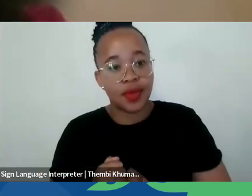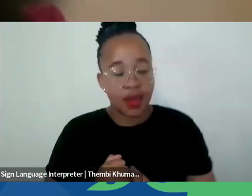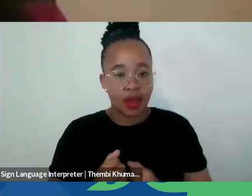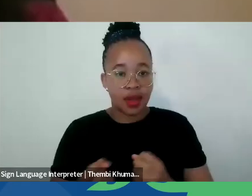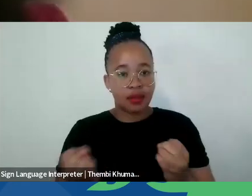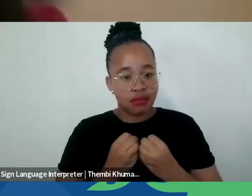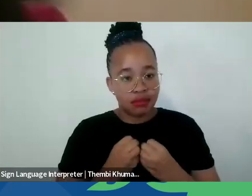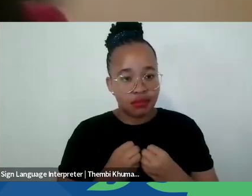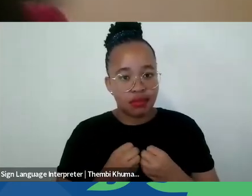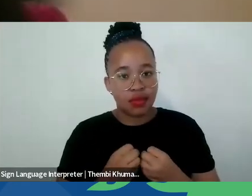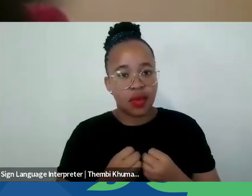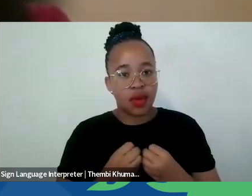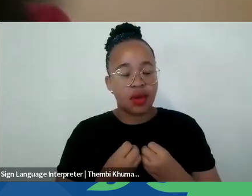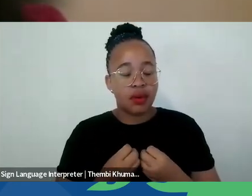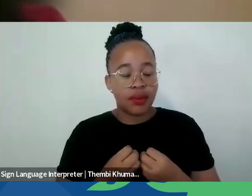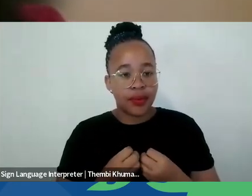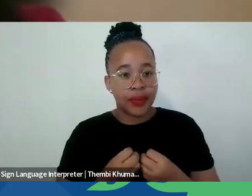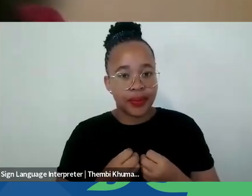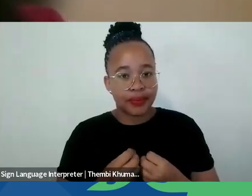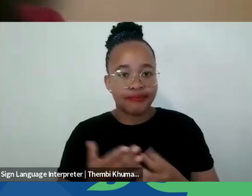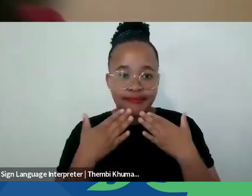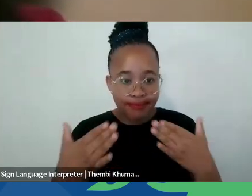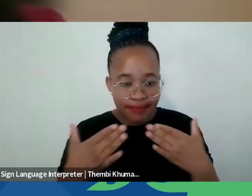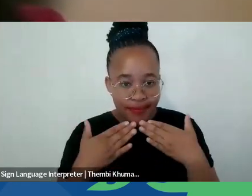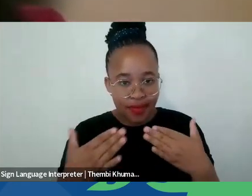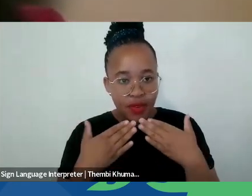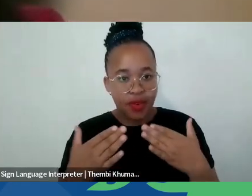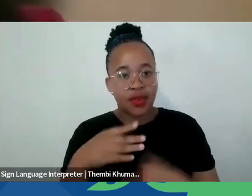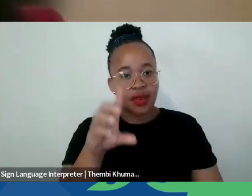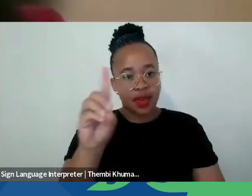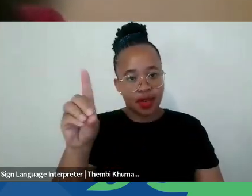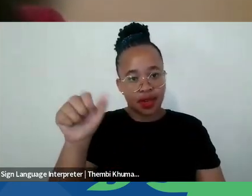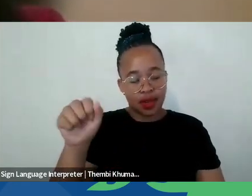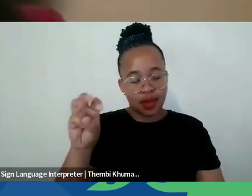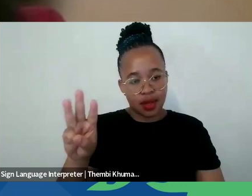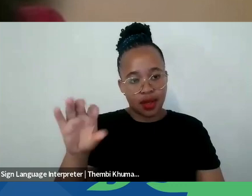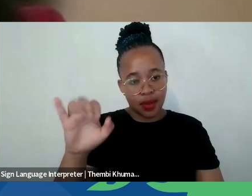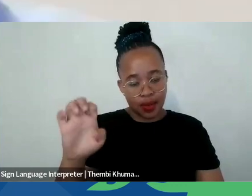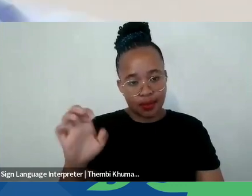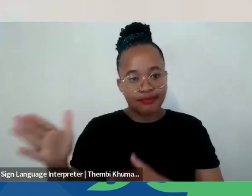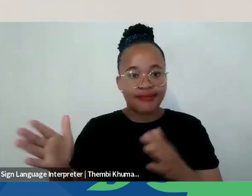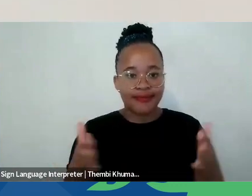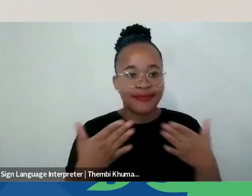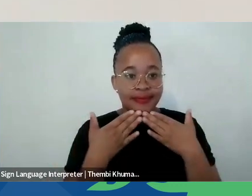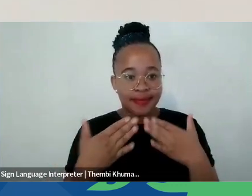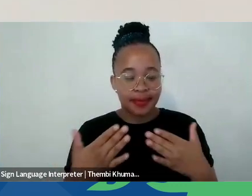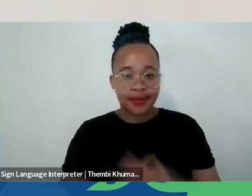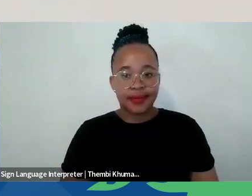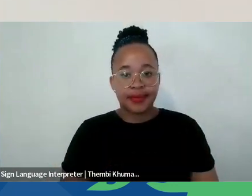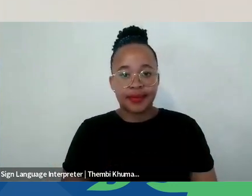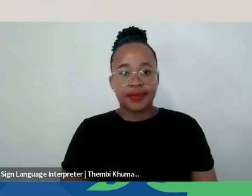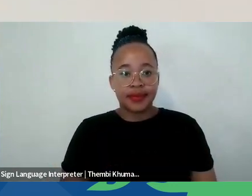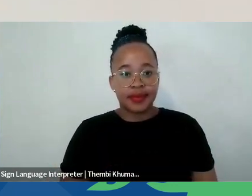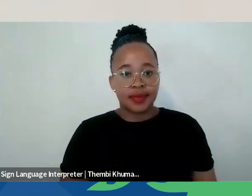is, across demographics. So thank you so much, Davi. Over to you. Yeah, thank you, Yolan,